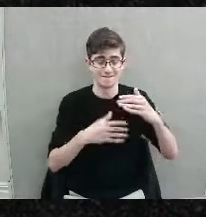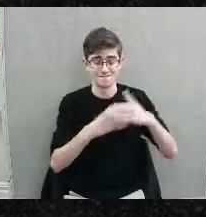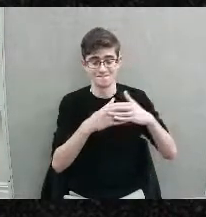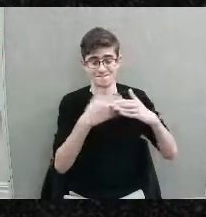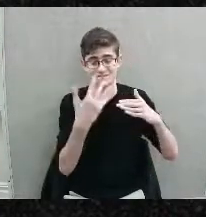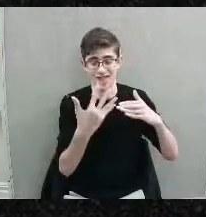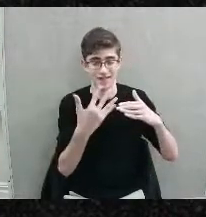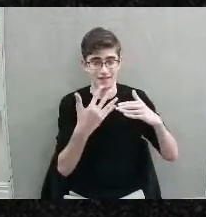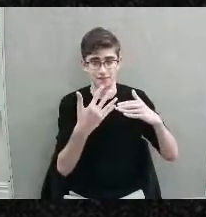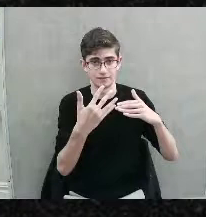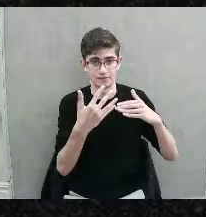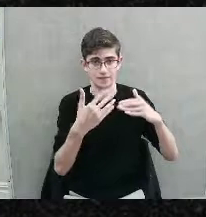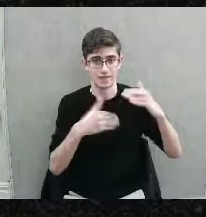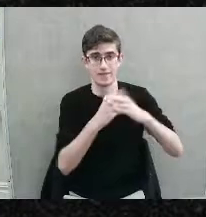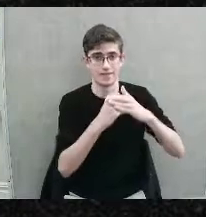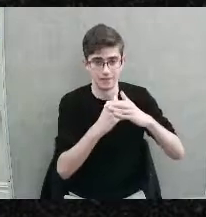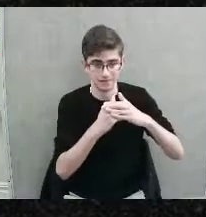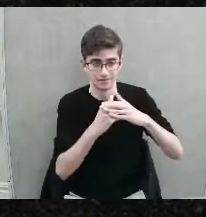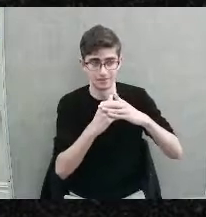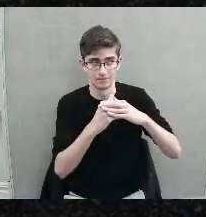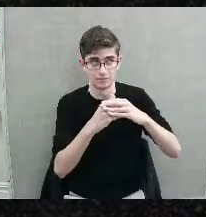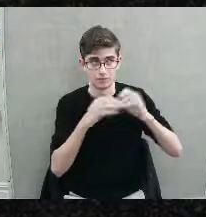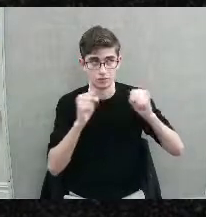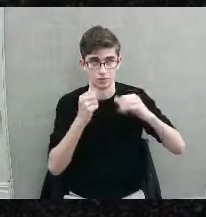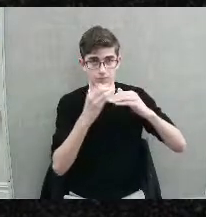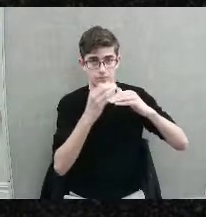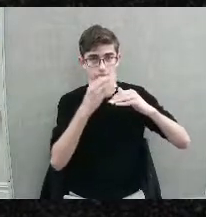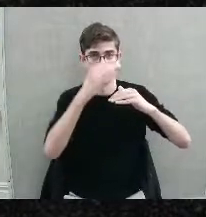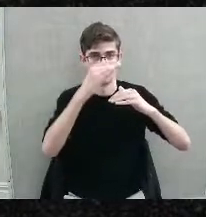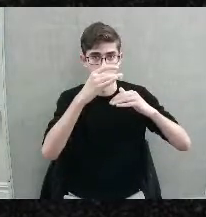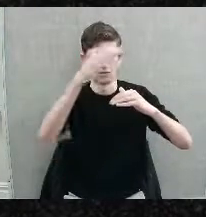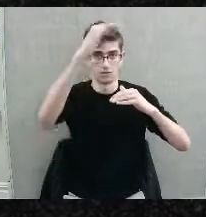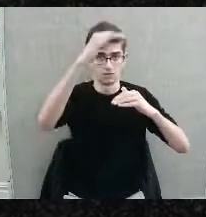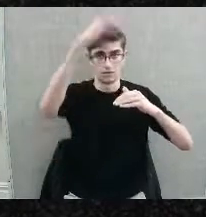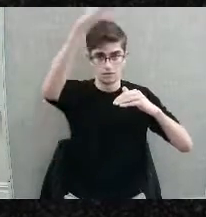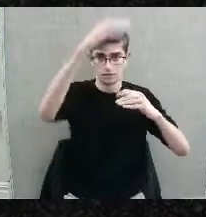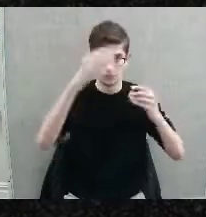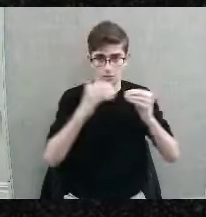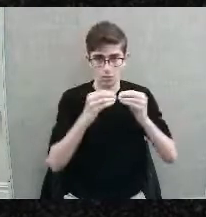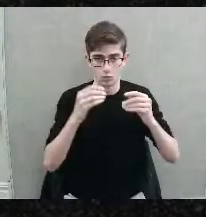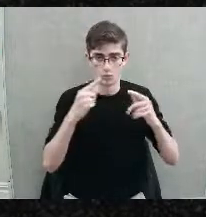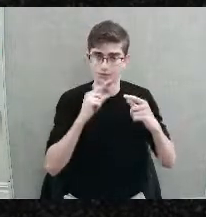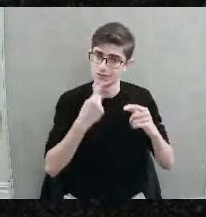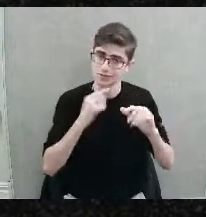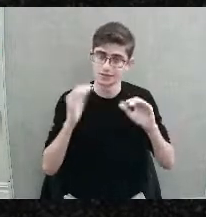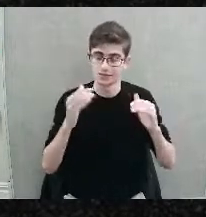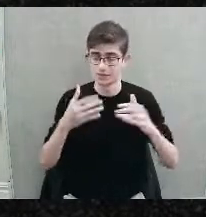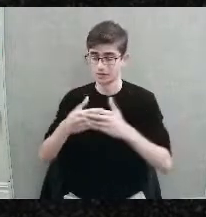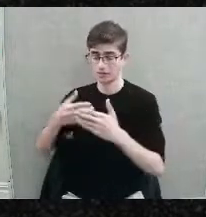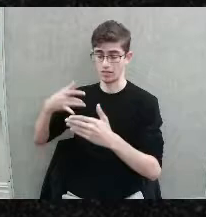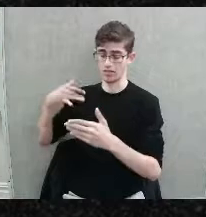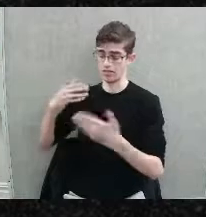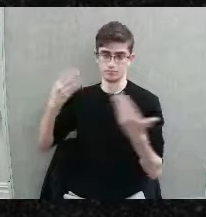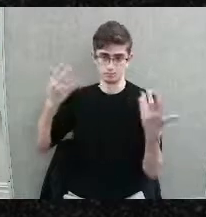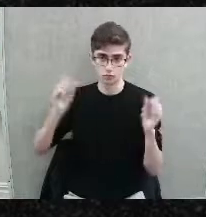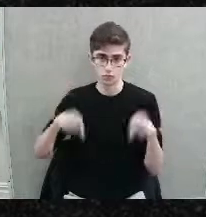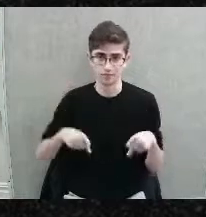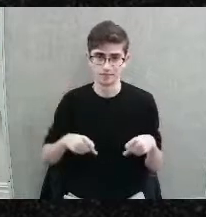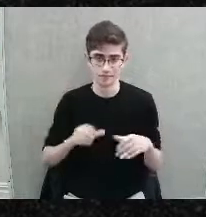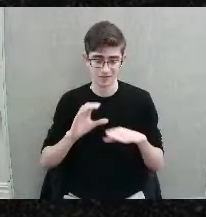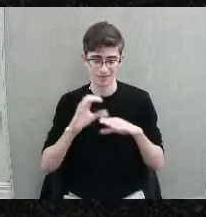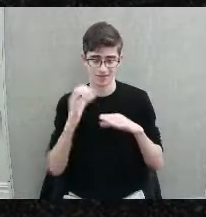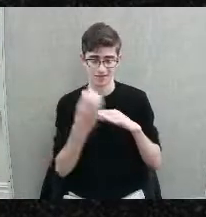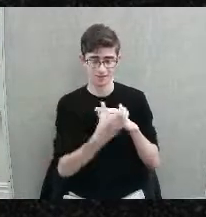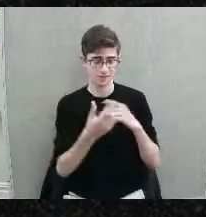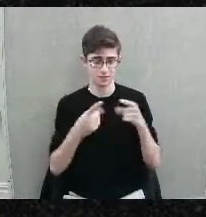scale of those hurricanes. They went as high as they could record. So in the space of a week and a half, the Caribbean